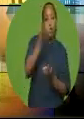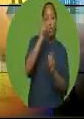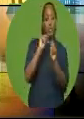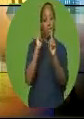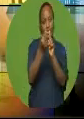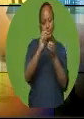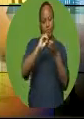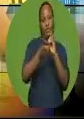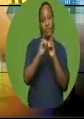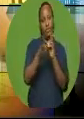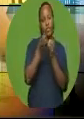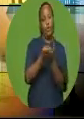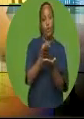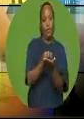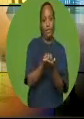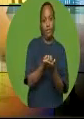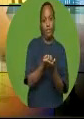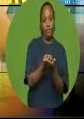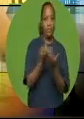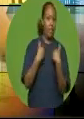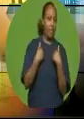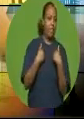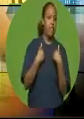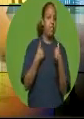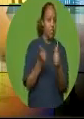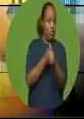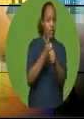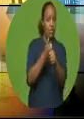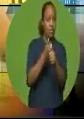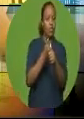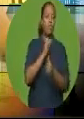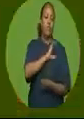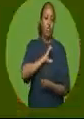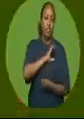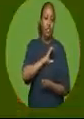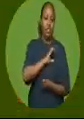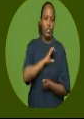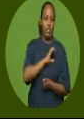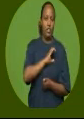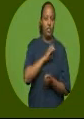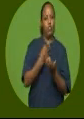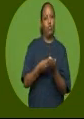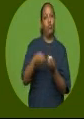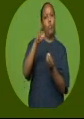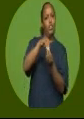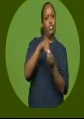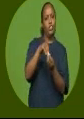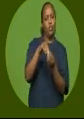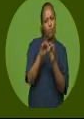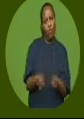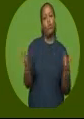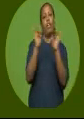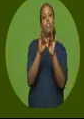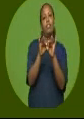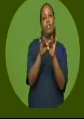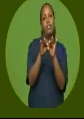wealth perspective definitions of economics have the following features. It gives too much